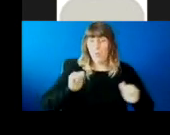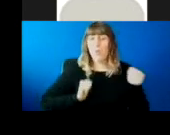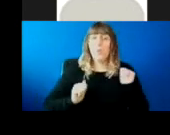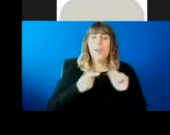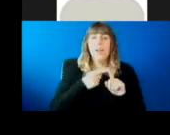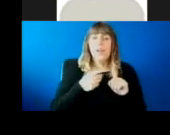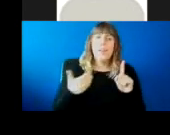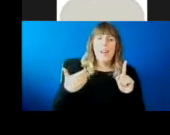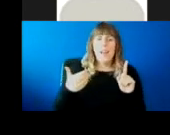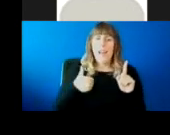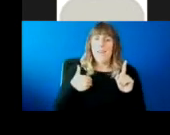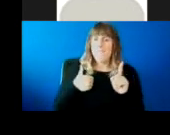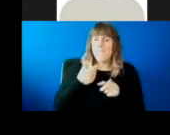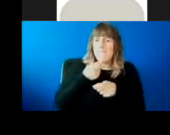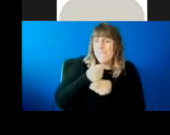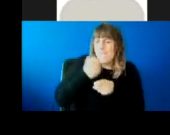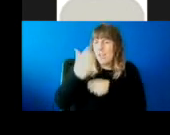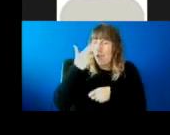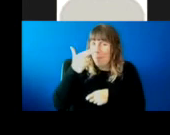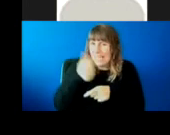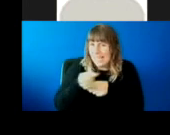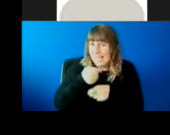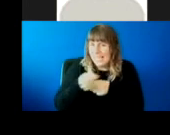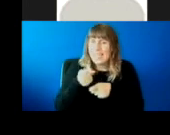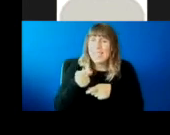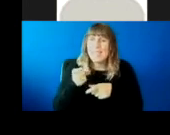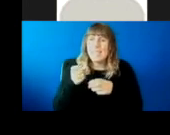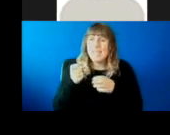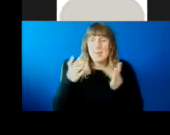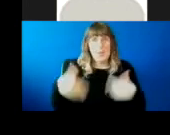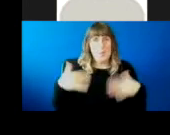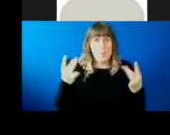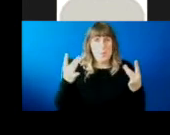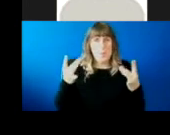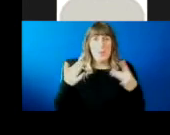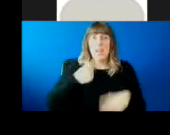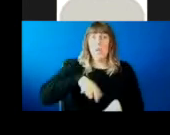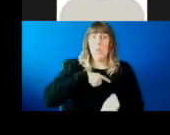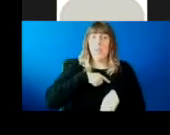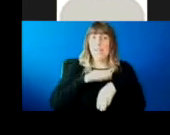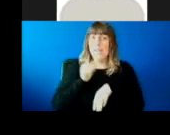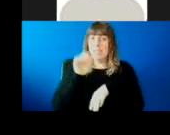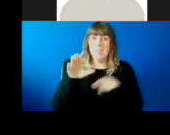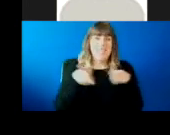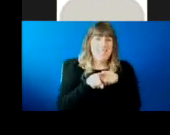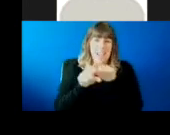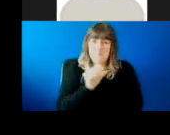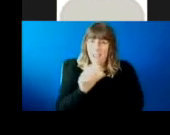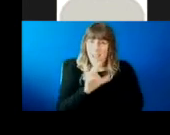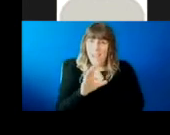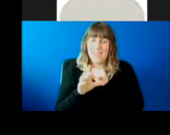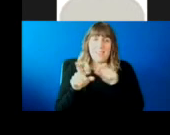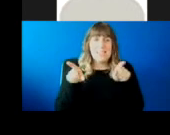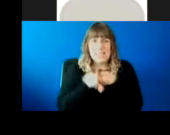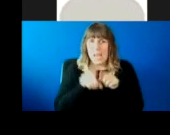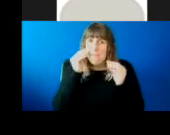a racy comedy web series, and we had to just submit the same ad or sometimes the same content, probably